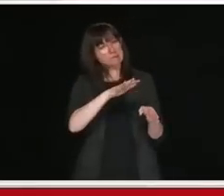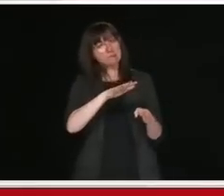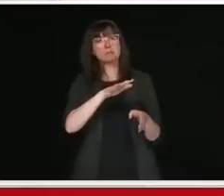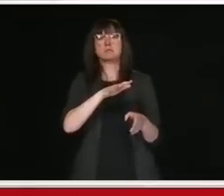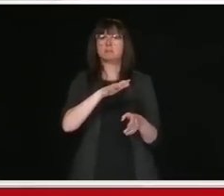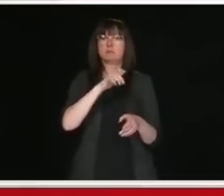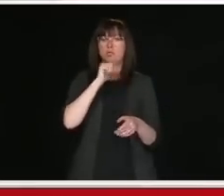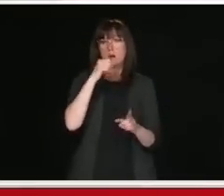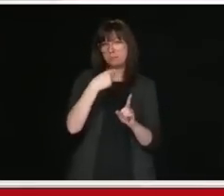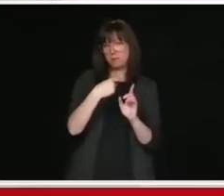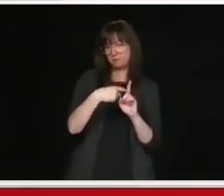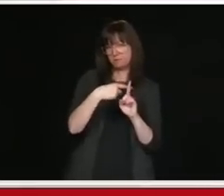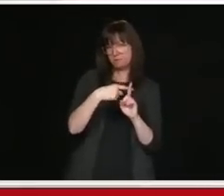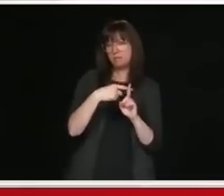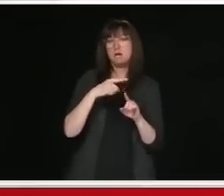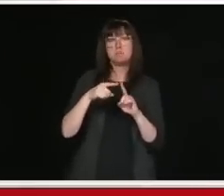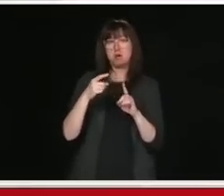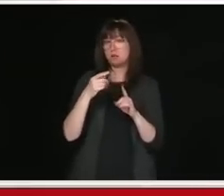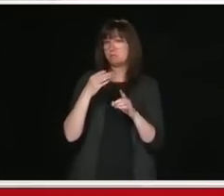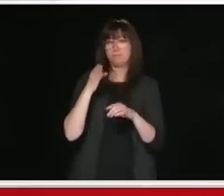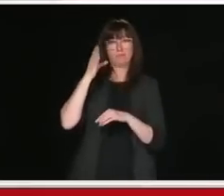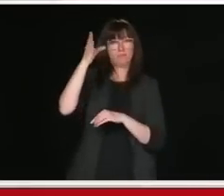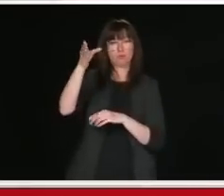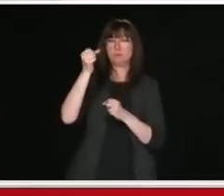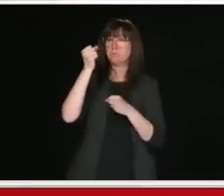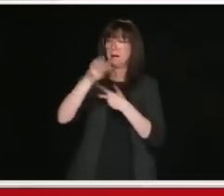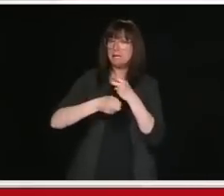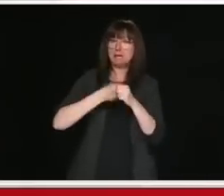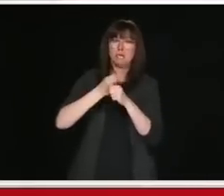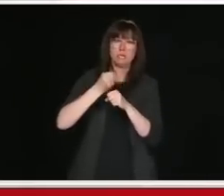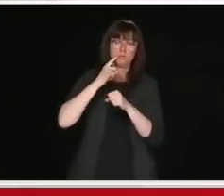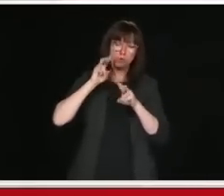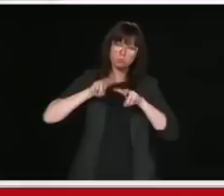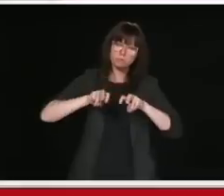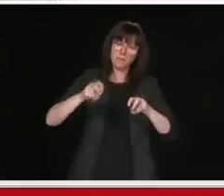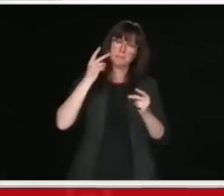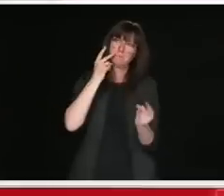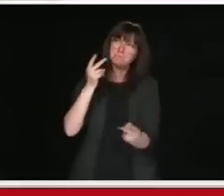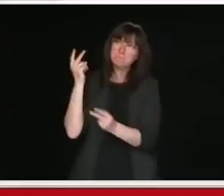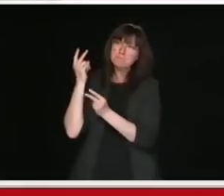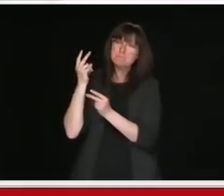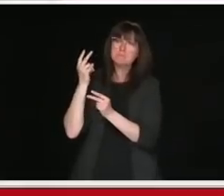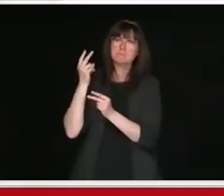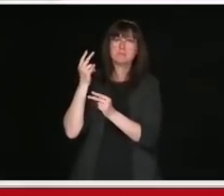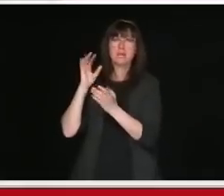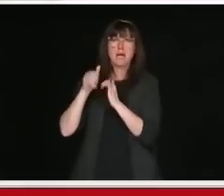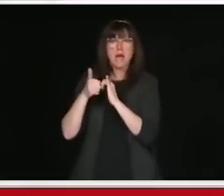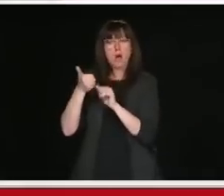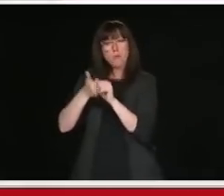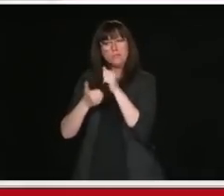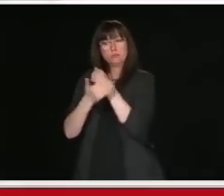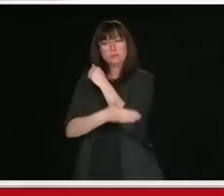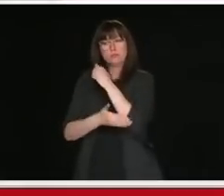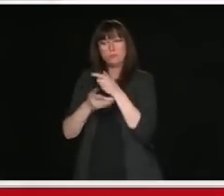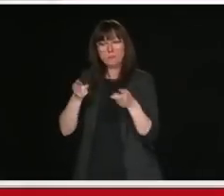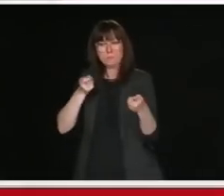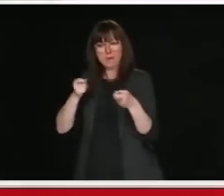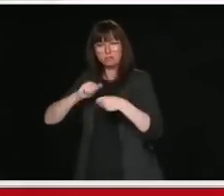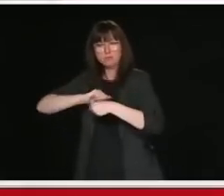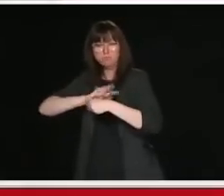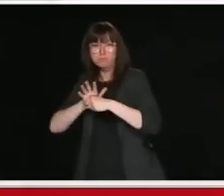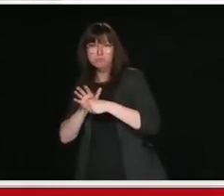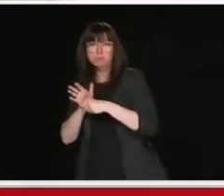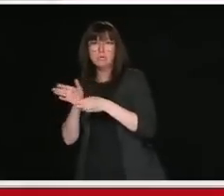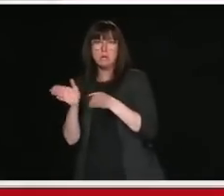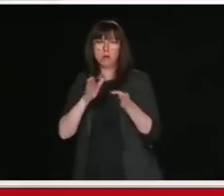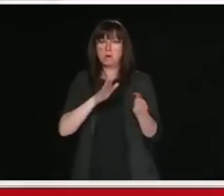and analysis on what which country did what, how they managed this, and some countries